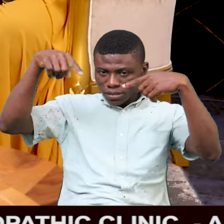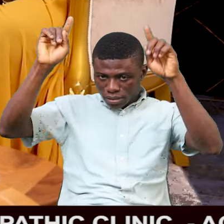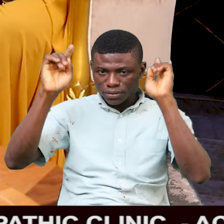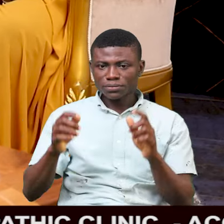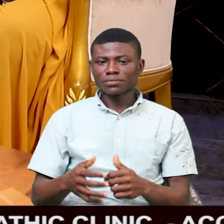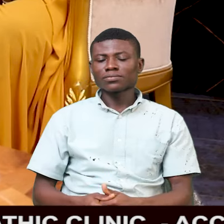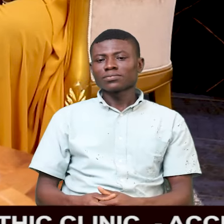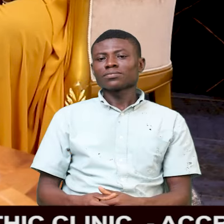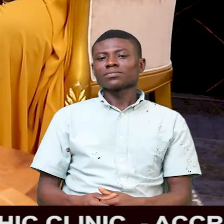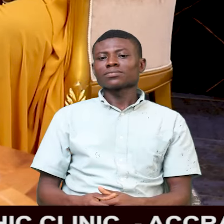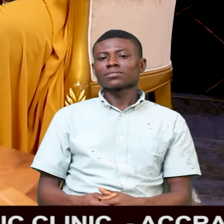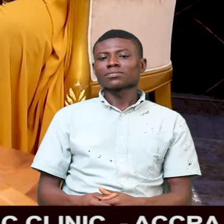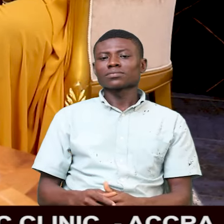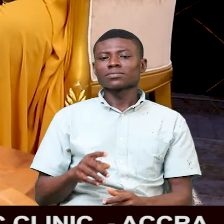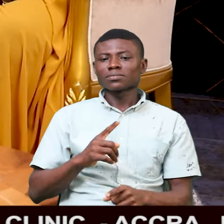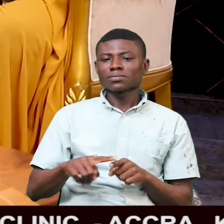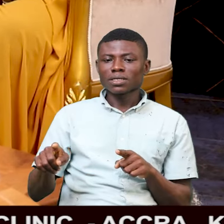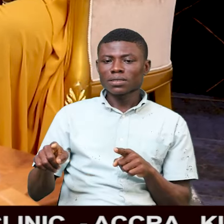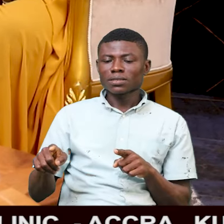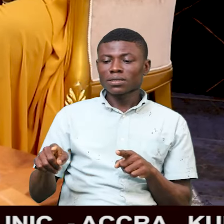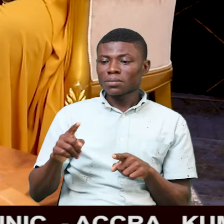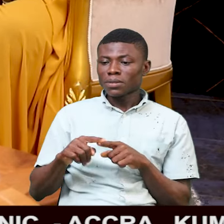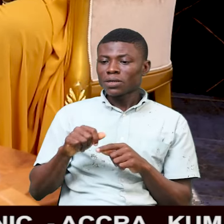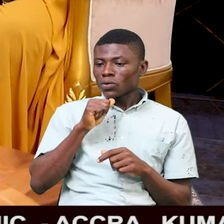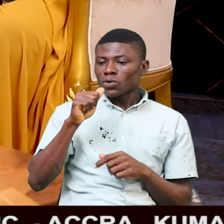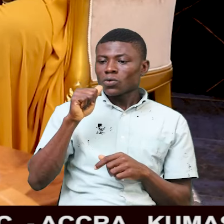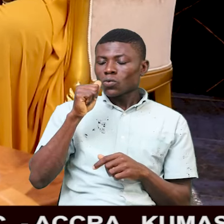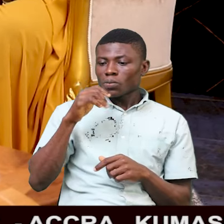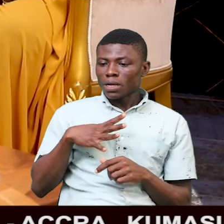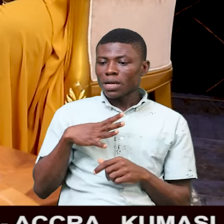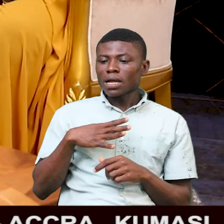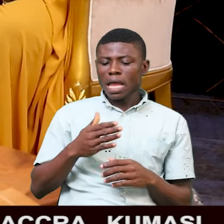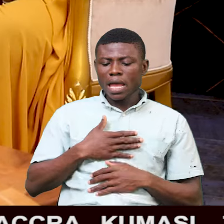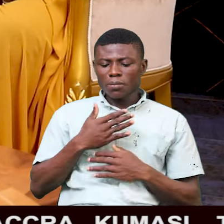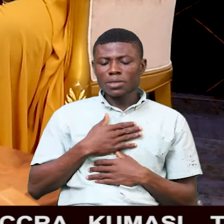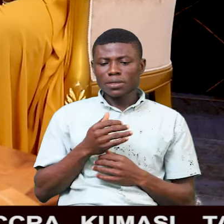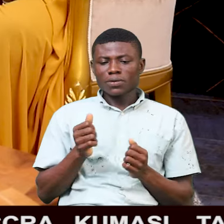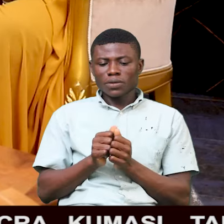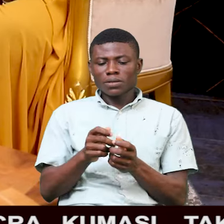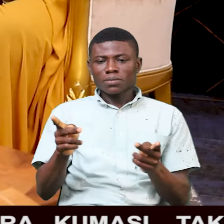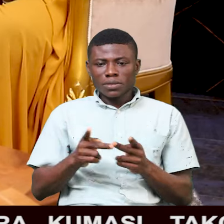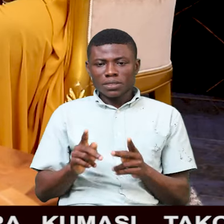okay enye oba na meji wa biabia otie ne sesesa